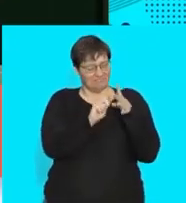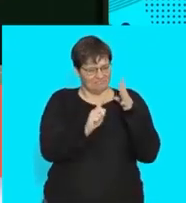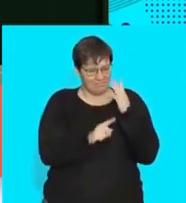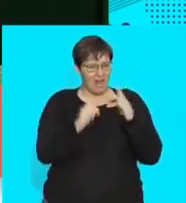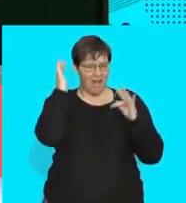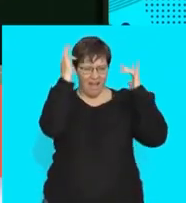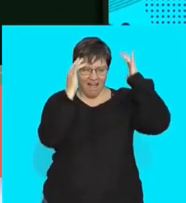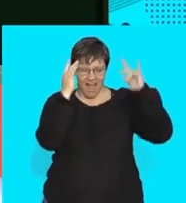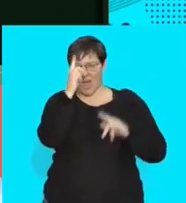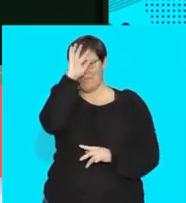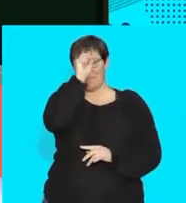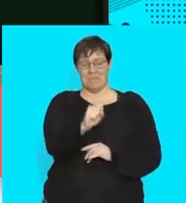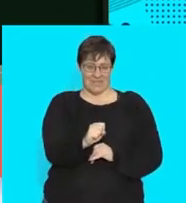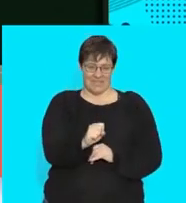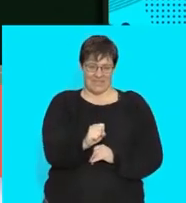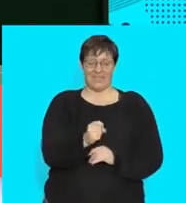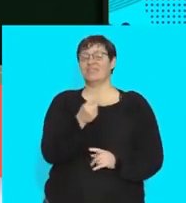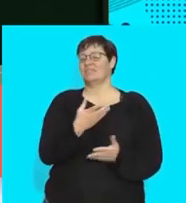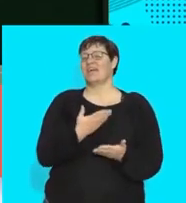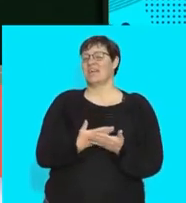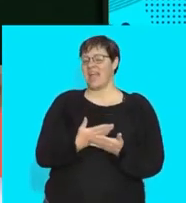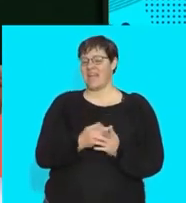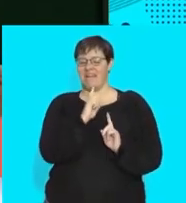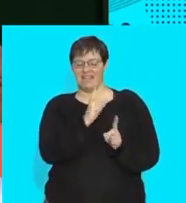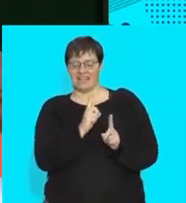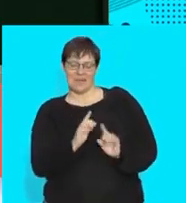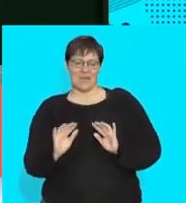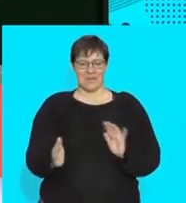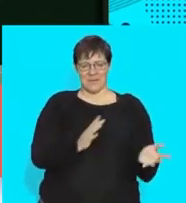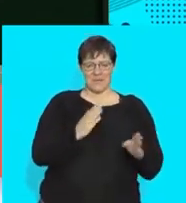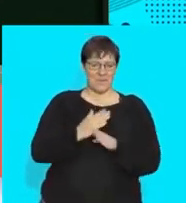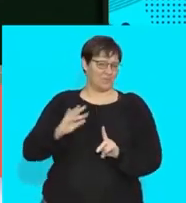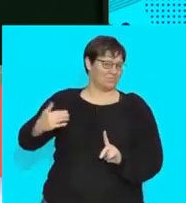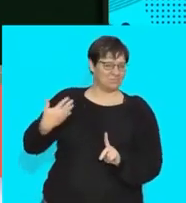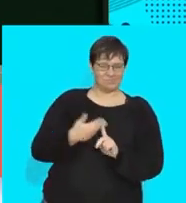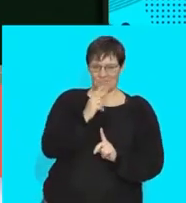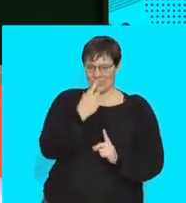back again, and you're going to be able to remember all the work that we have looked at.